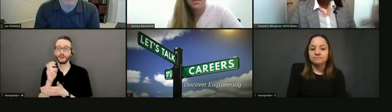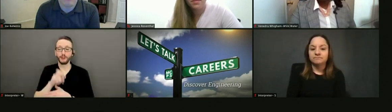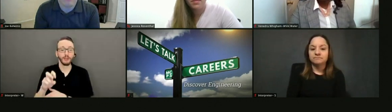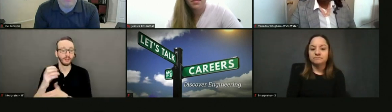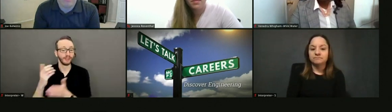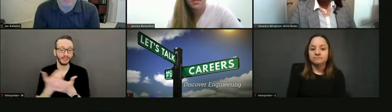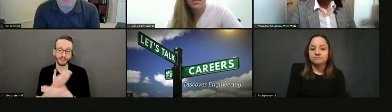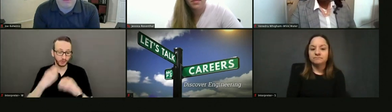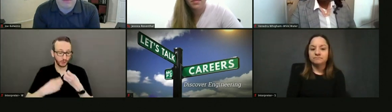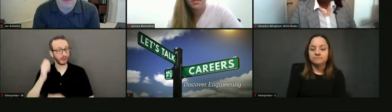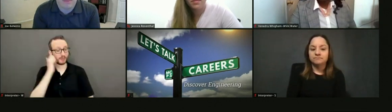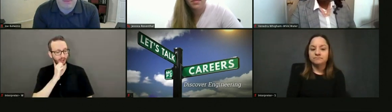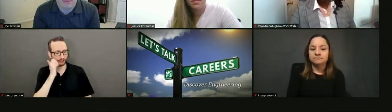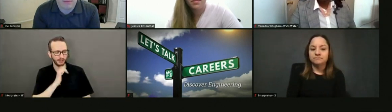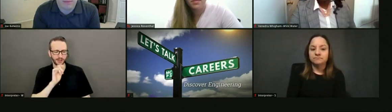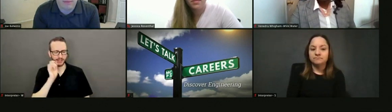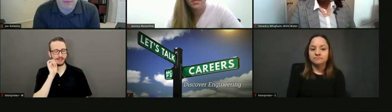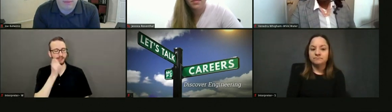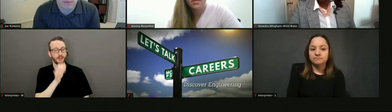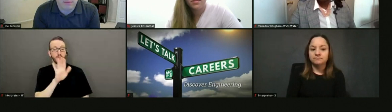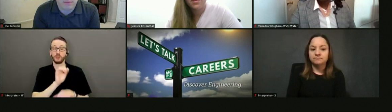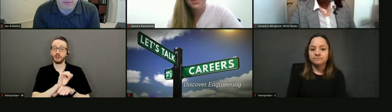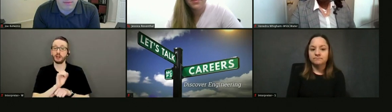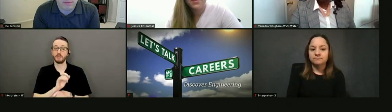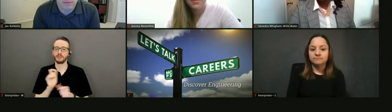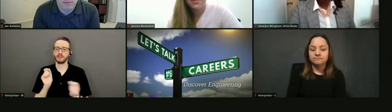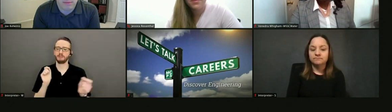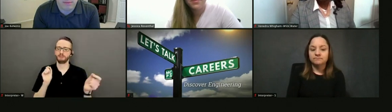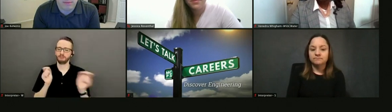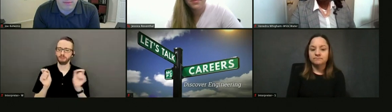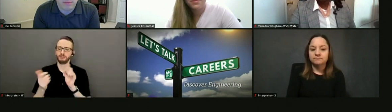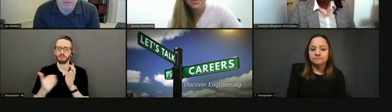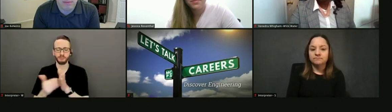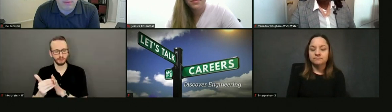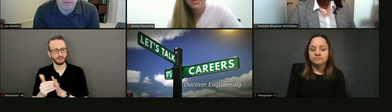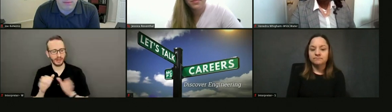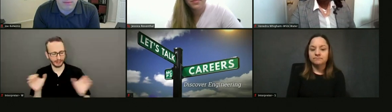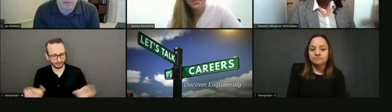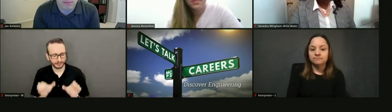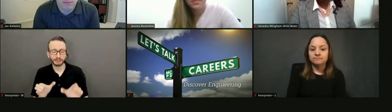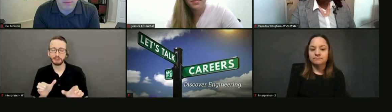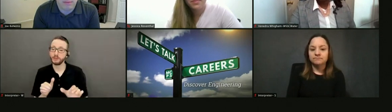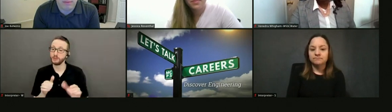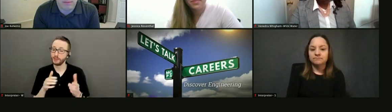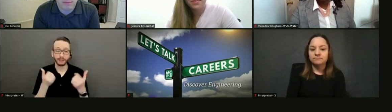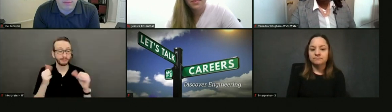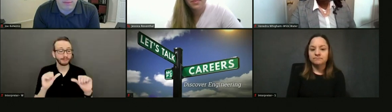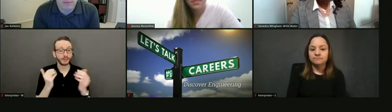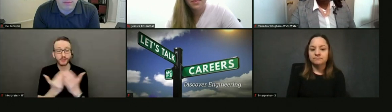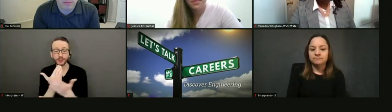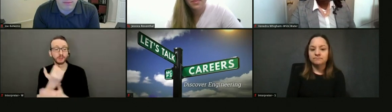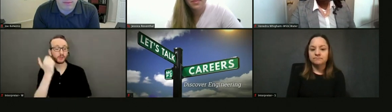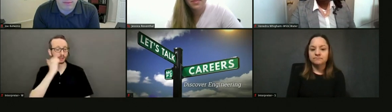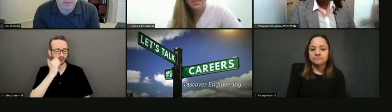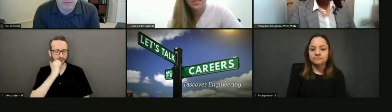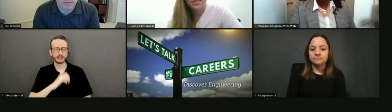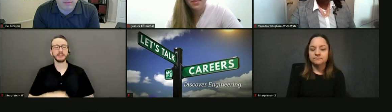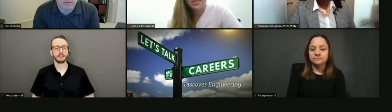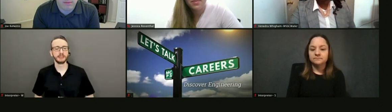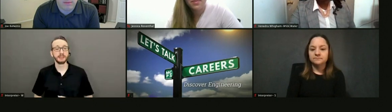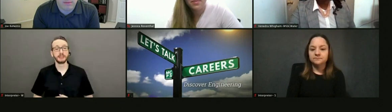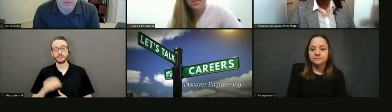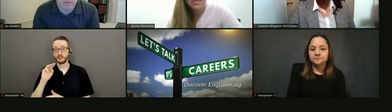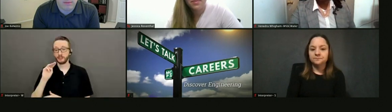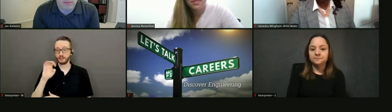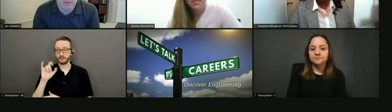guys have to solve. And that's actually really cool that your job is constantly, you know, it's very active like that. And you get to try new things every day. And so, you know, for Melissa, for